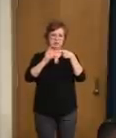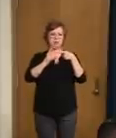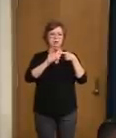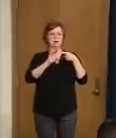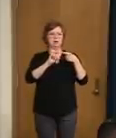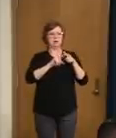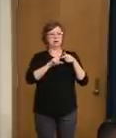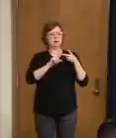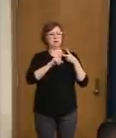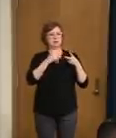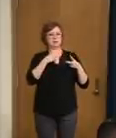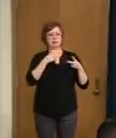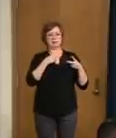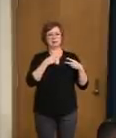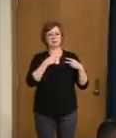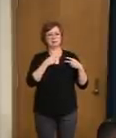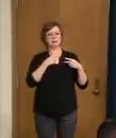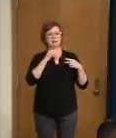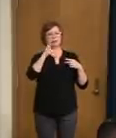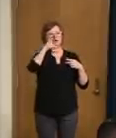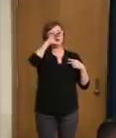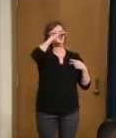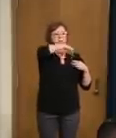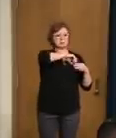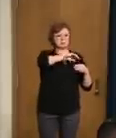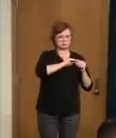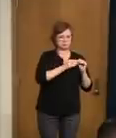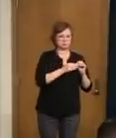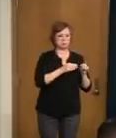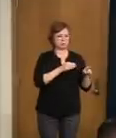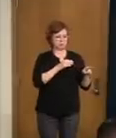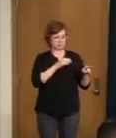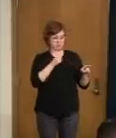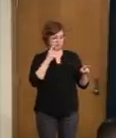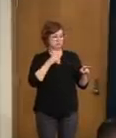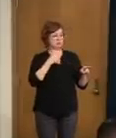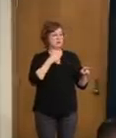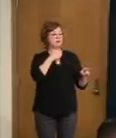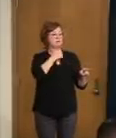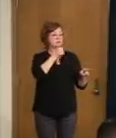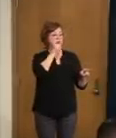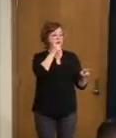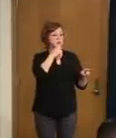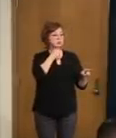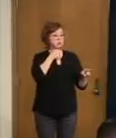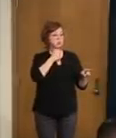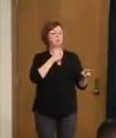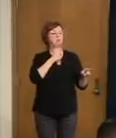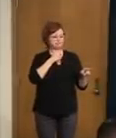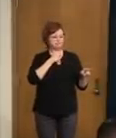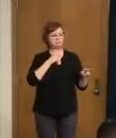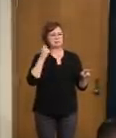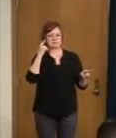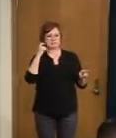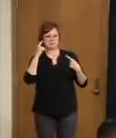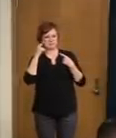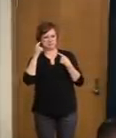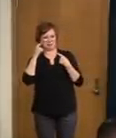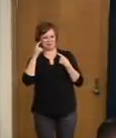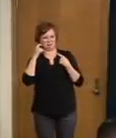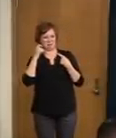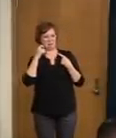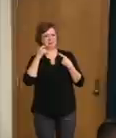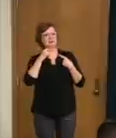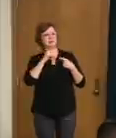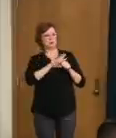as high as 2% of the population. So if you have 100 people sitting or walking around, 1 or 2 out of that